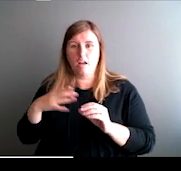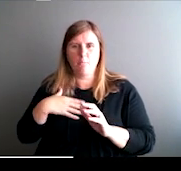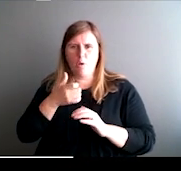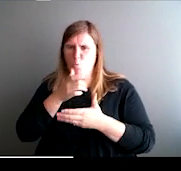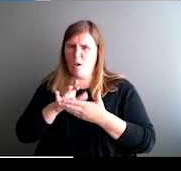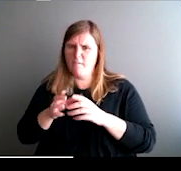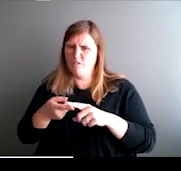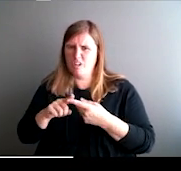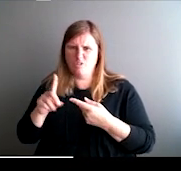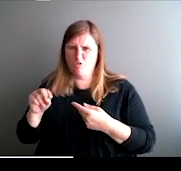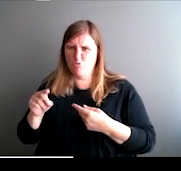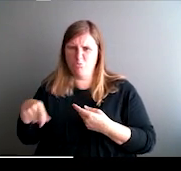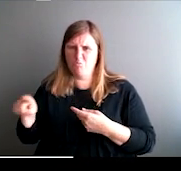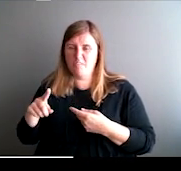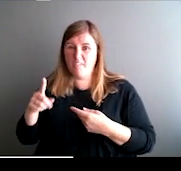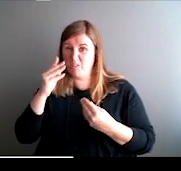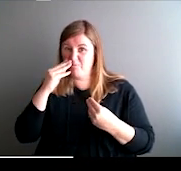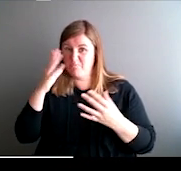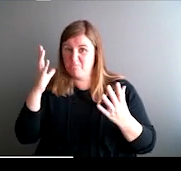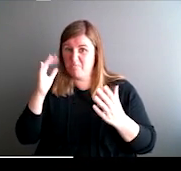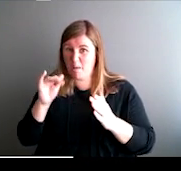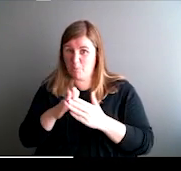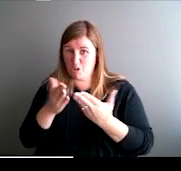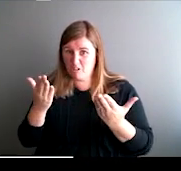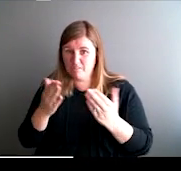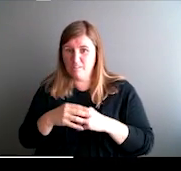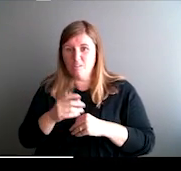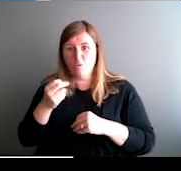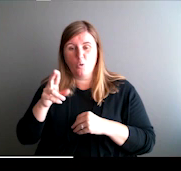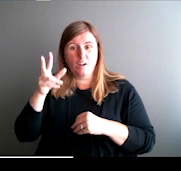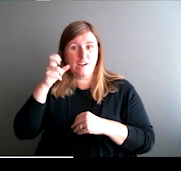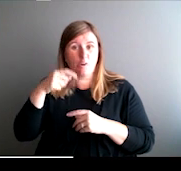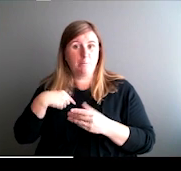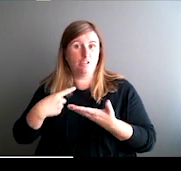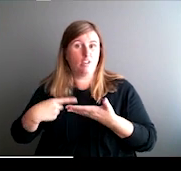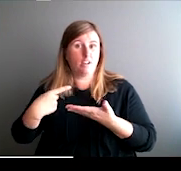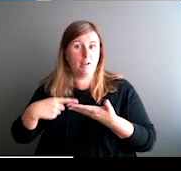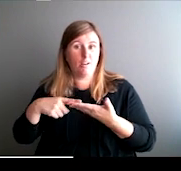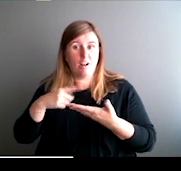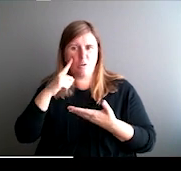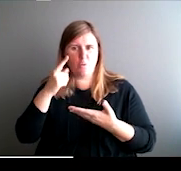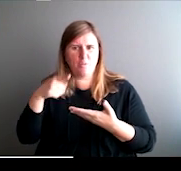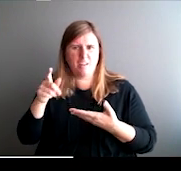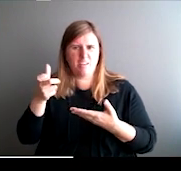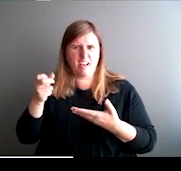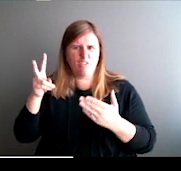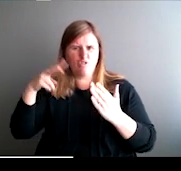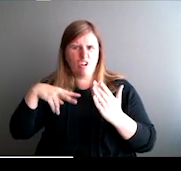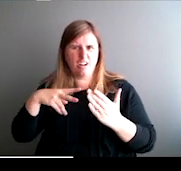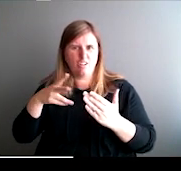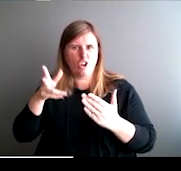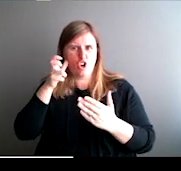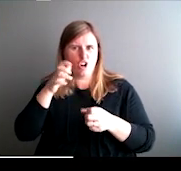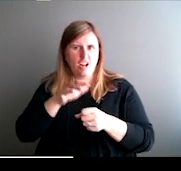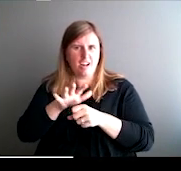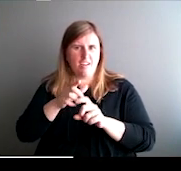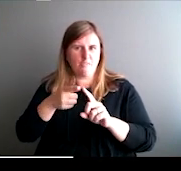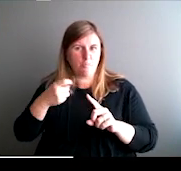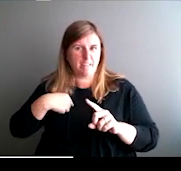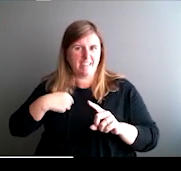friends do. They don't much care for that book or hearing me talk about it. I don't think any of them have read it. They probably have heard enough of it from